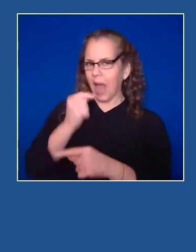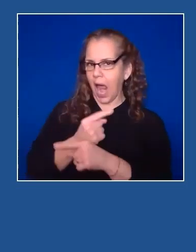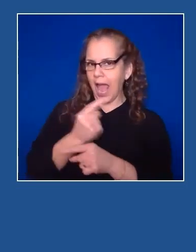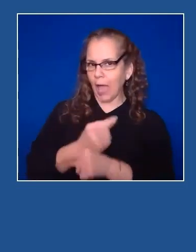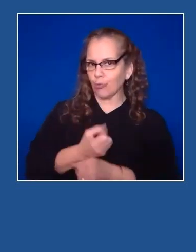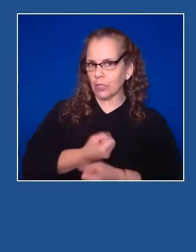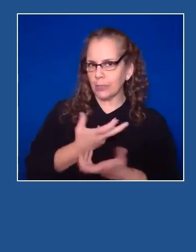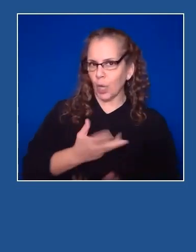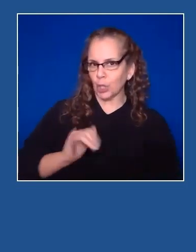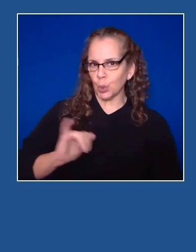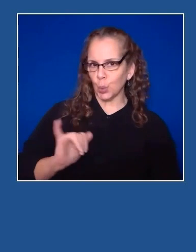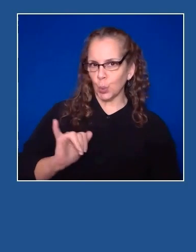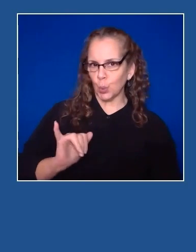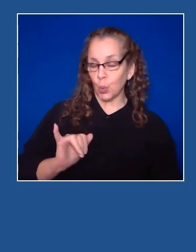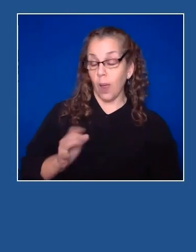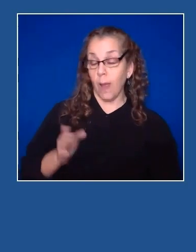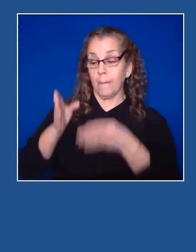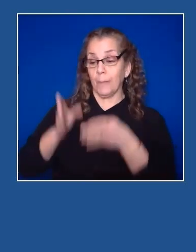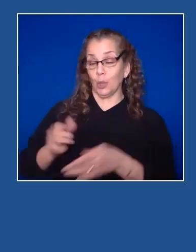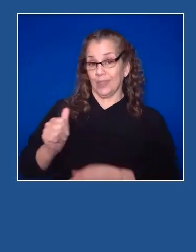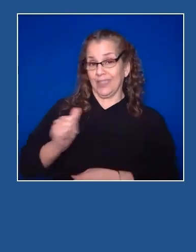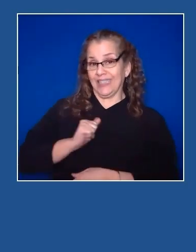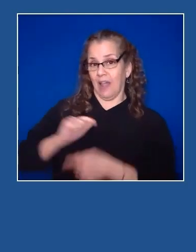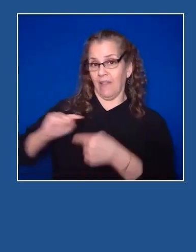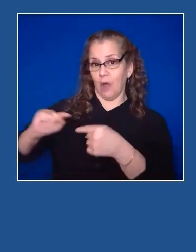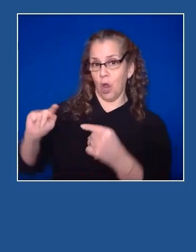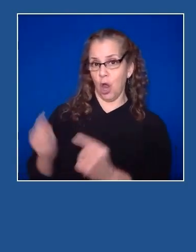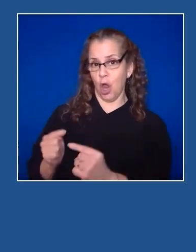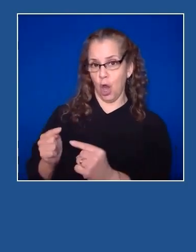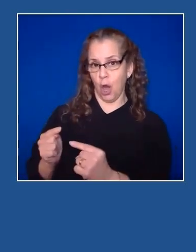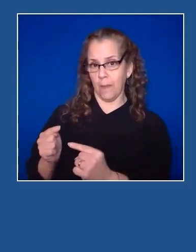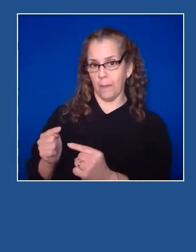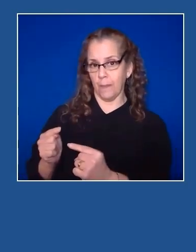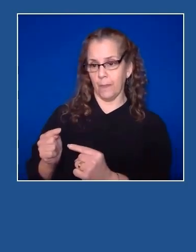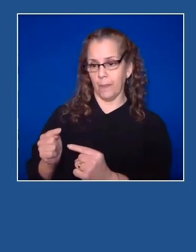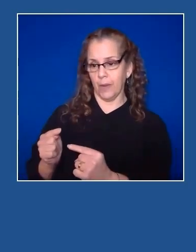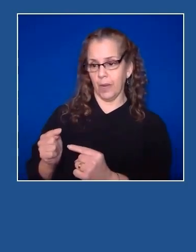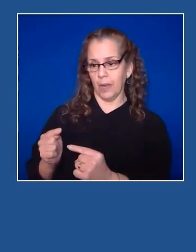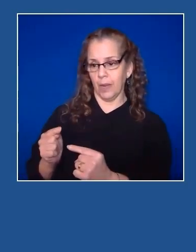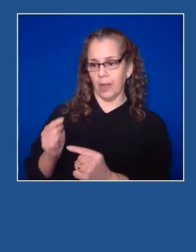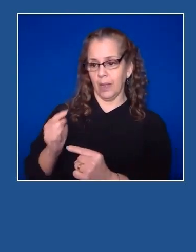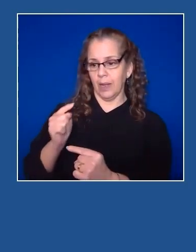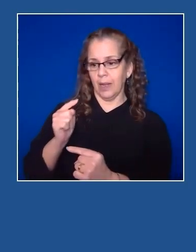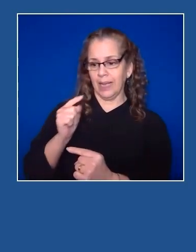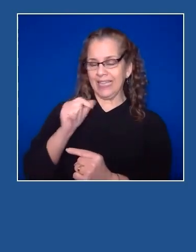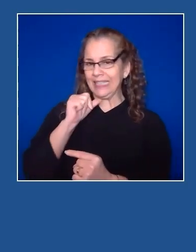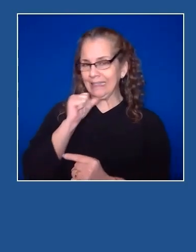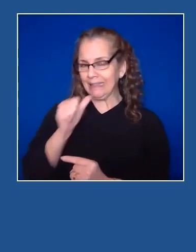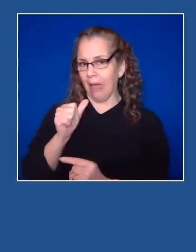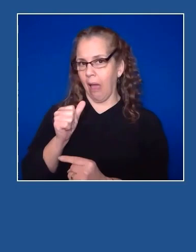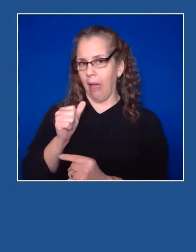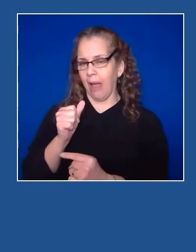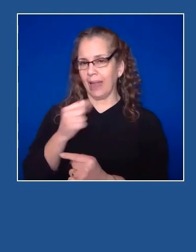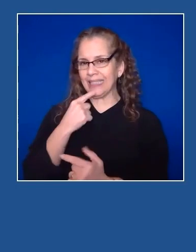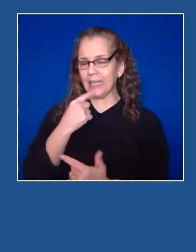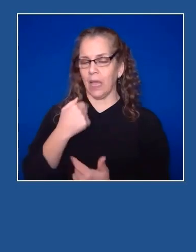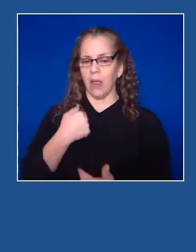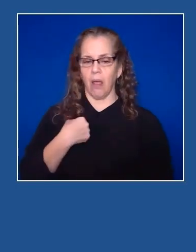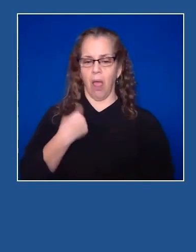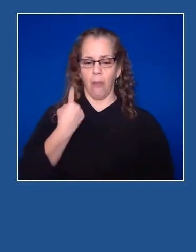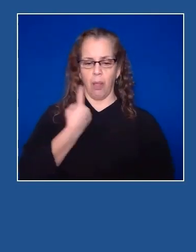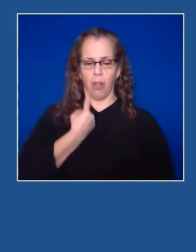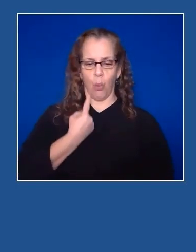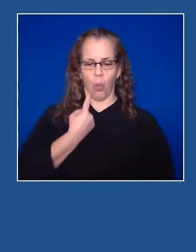one who's self-harming is not the way to say, I'm so lonely, okay? People don't understand that. They